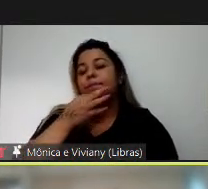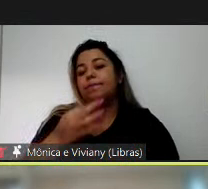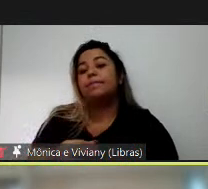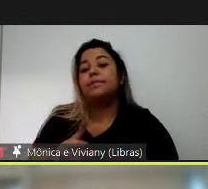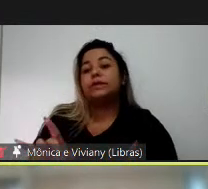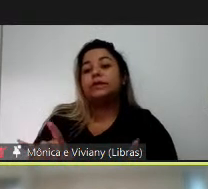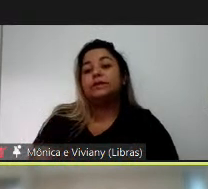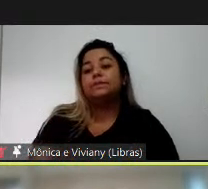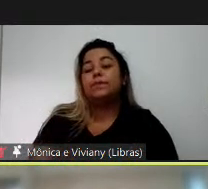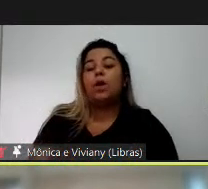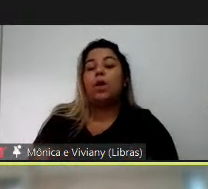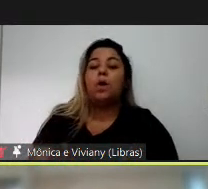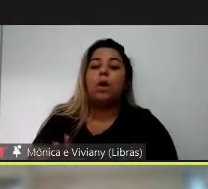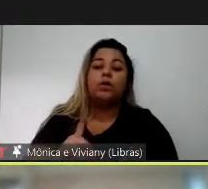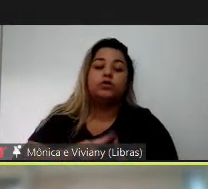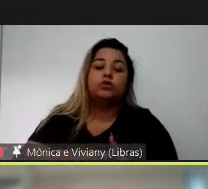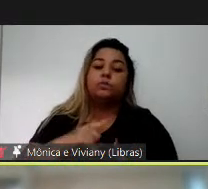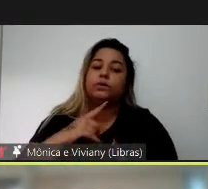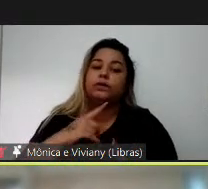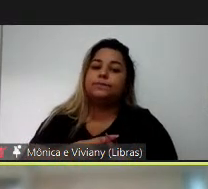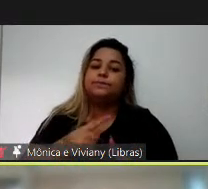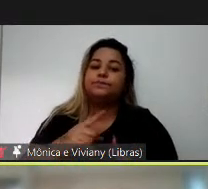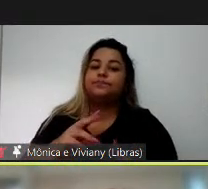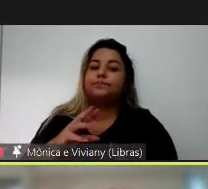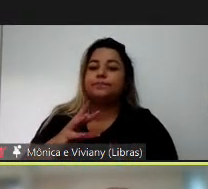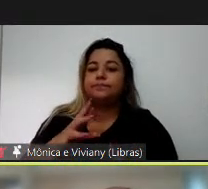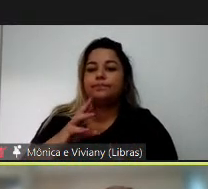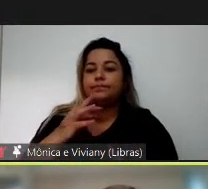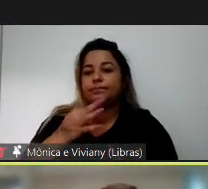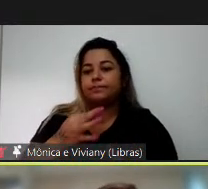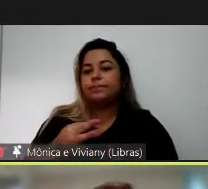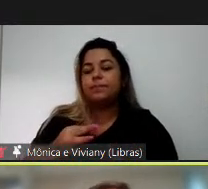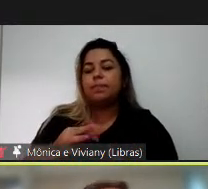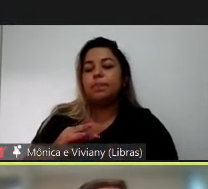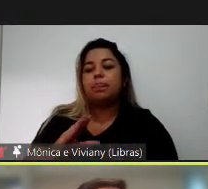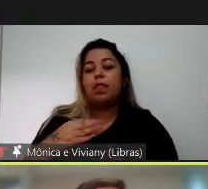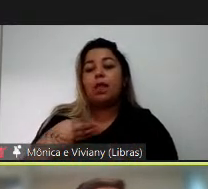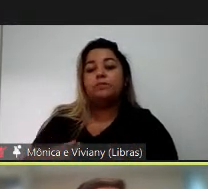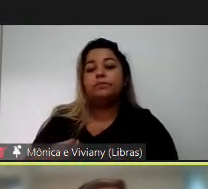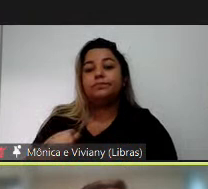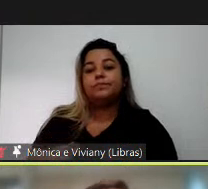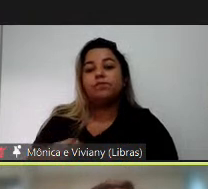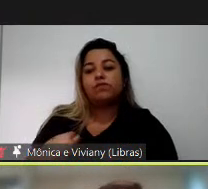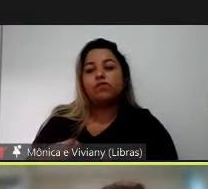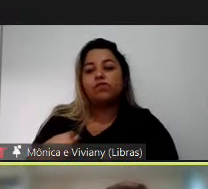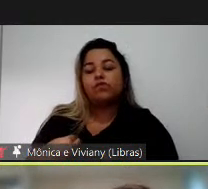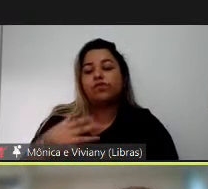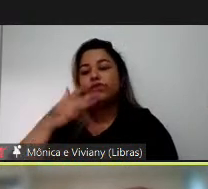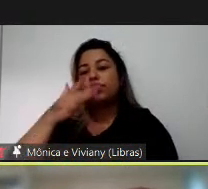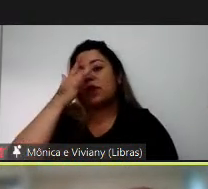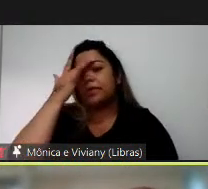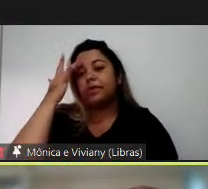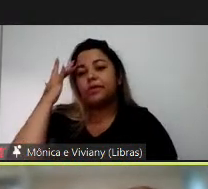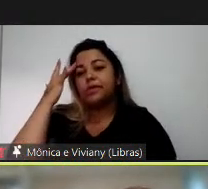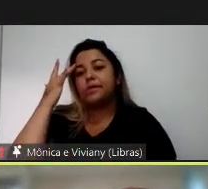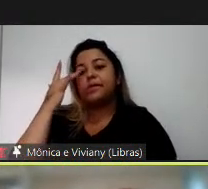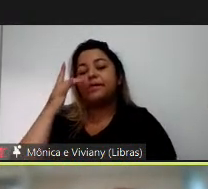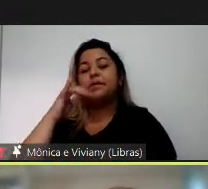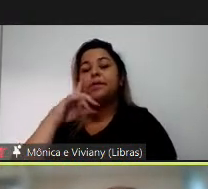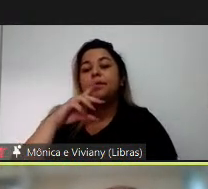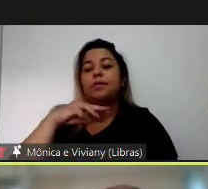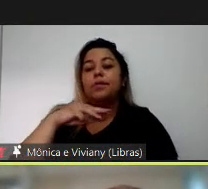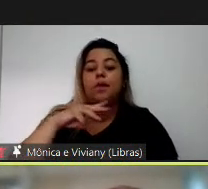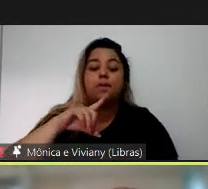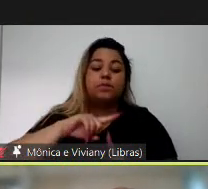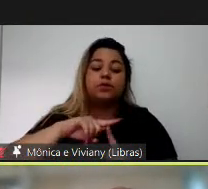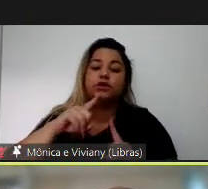recommended actions, which are universal, added to the recommendations by life cycle in case the individual